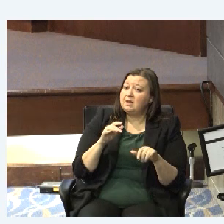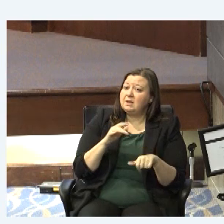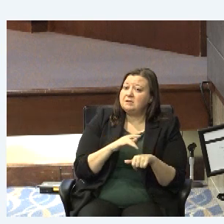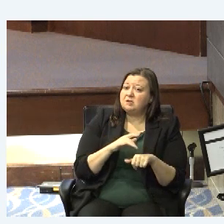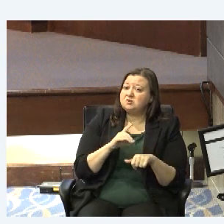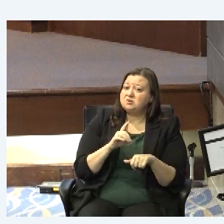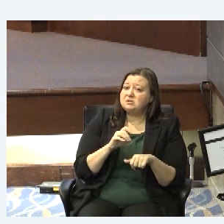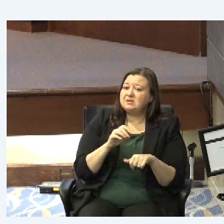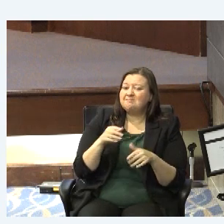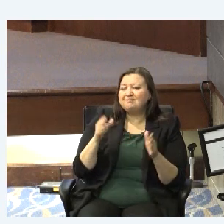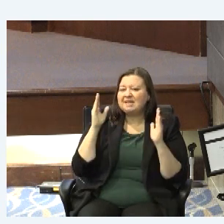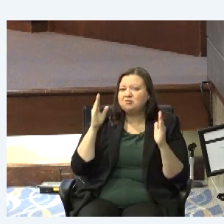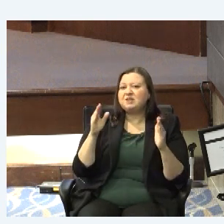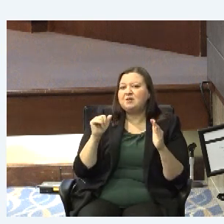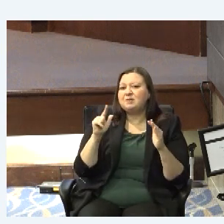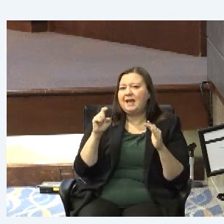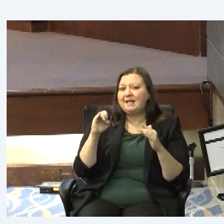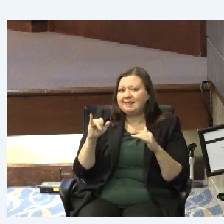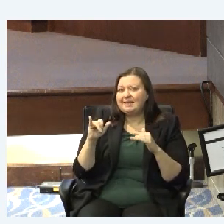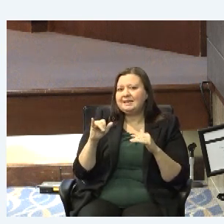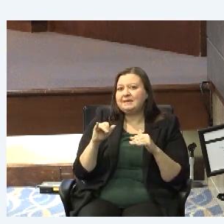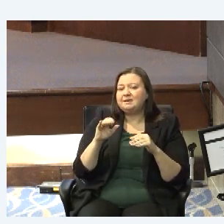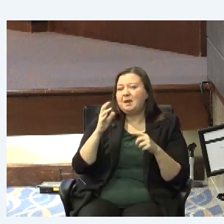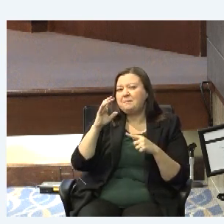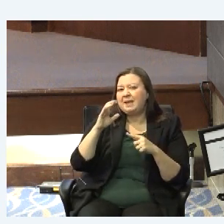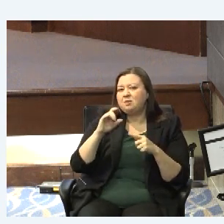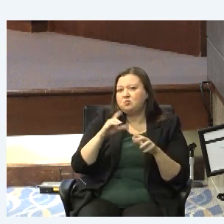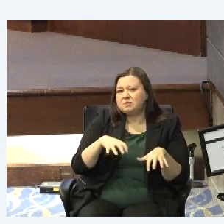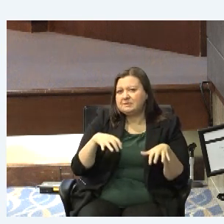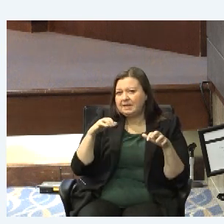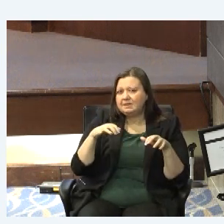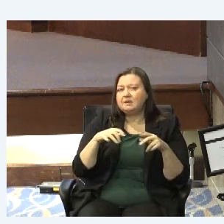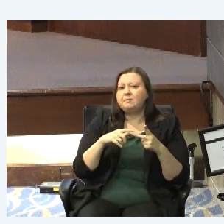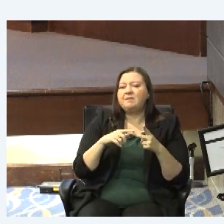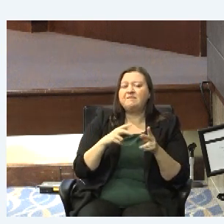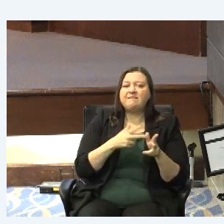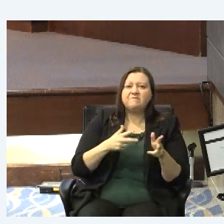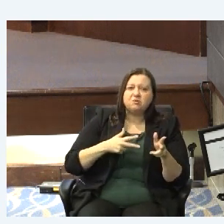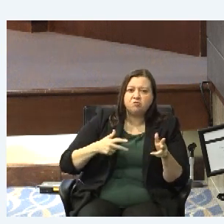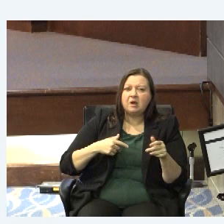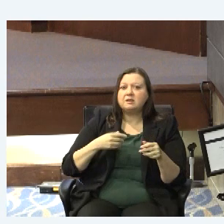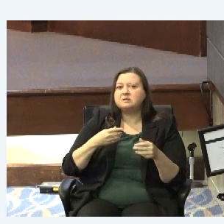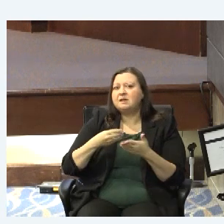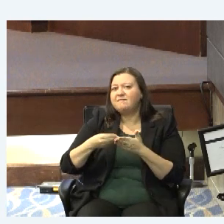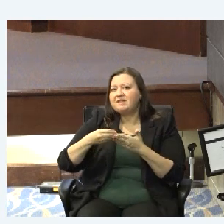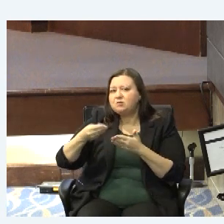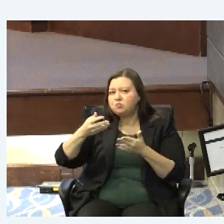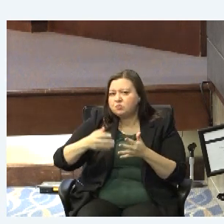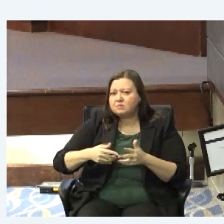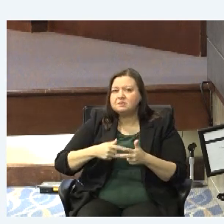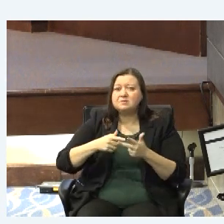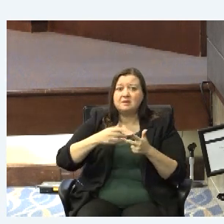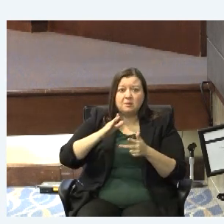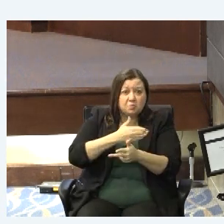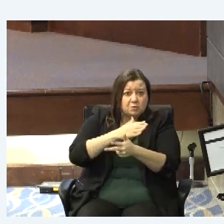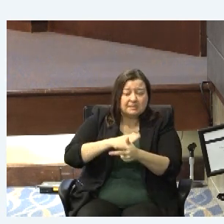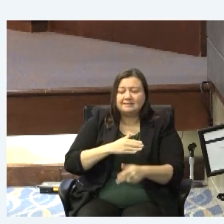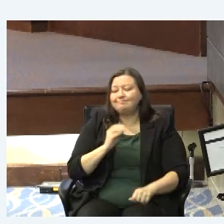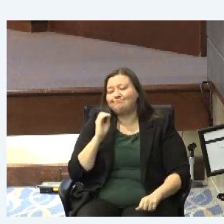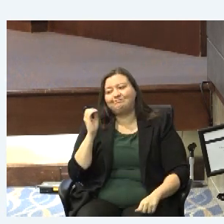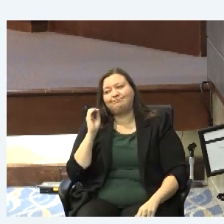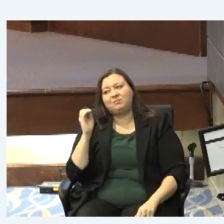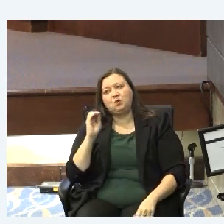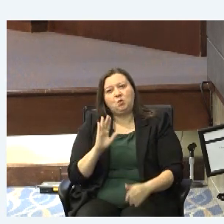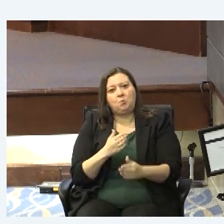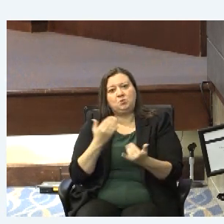McLean Stadium. We've got vendors out there, so we got food trucks. Will there be music out there? No music.